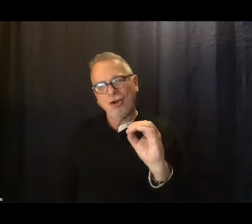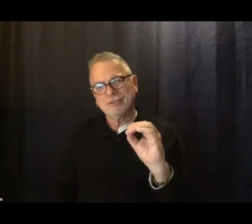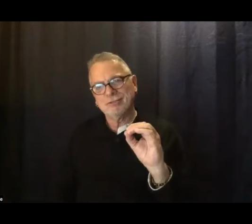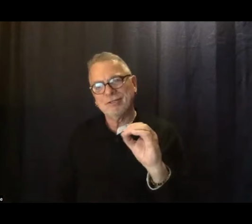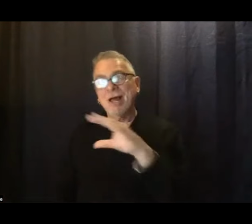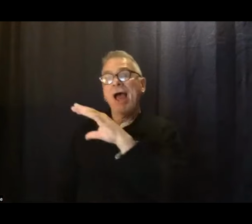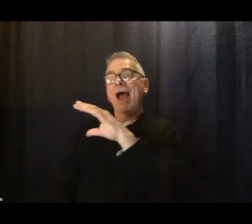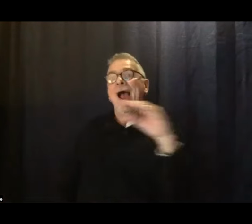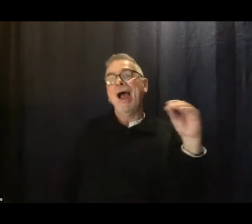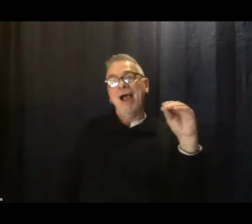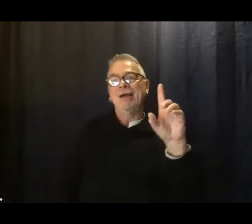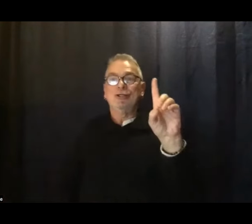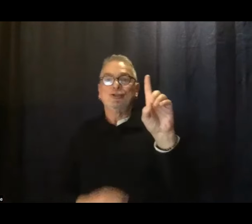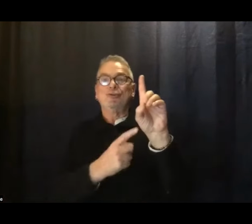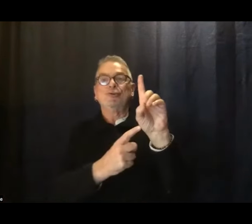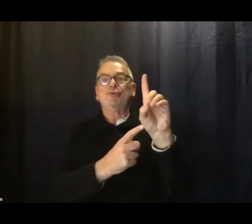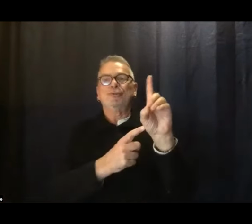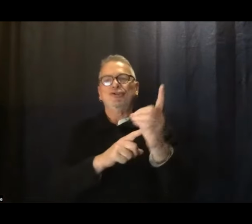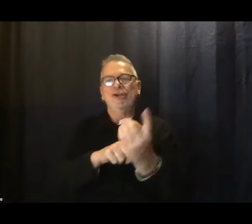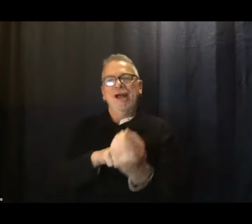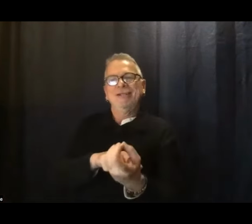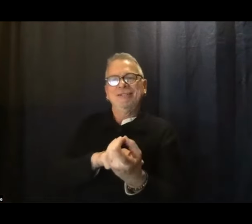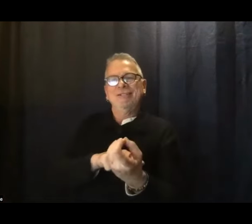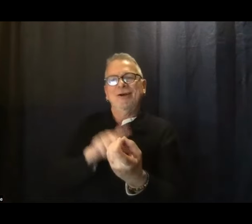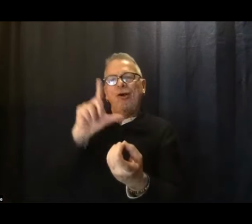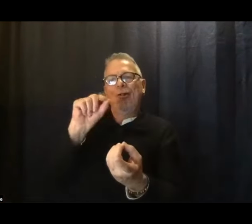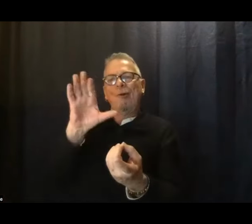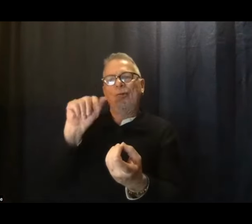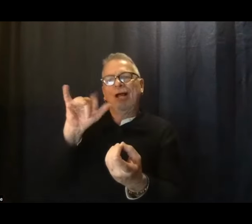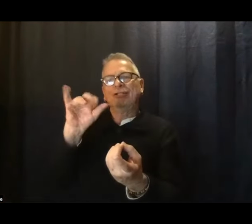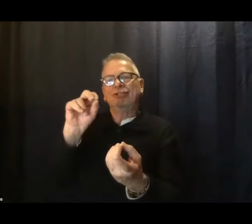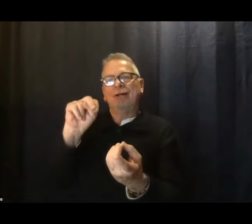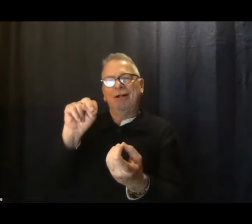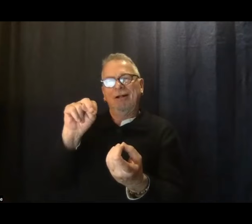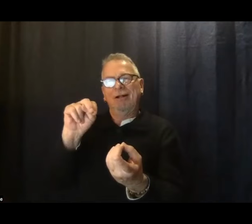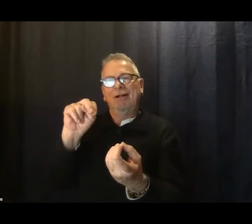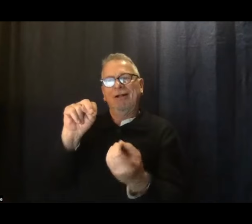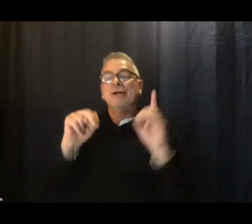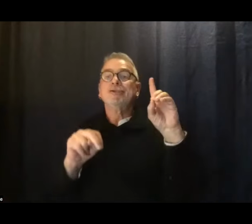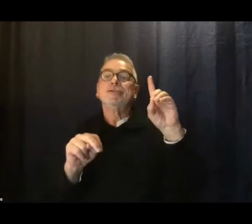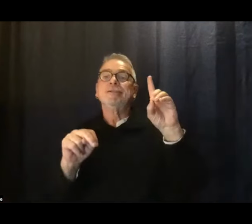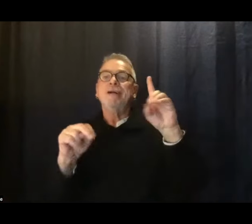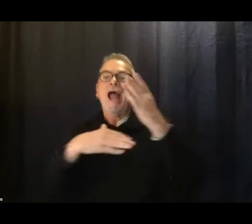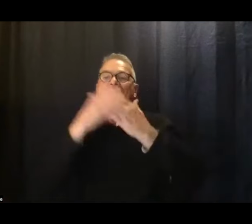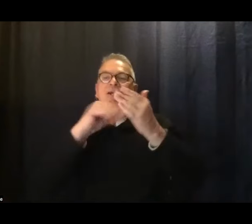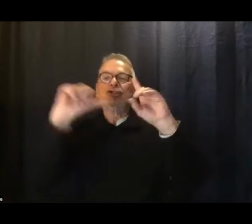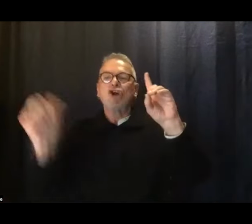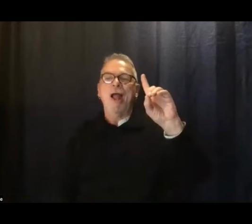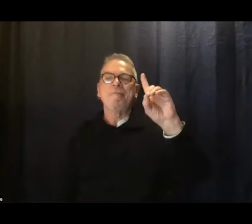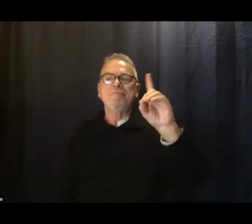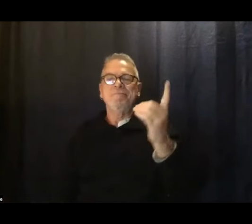you switch around and it becomes doctor, the concept, the sign. So the location is